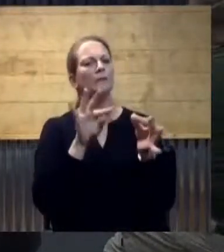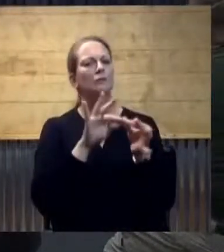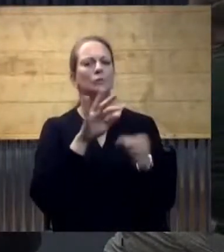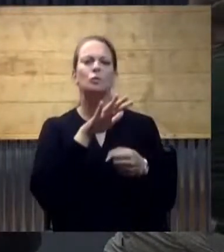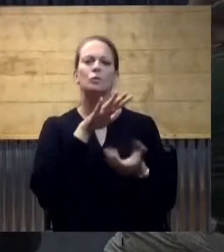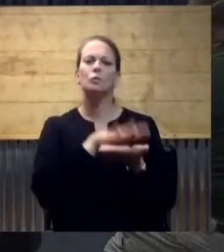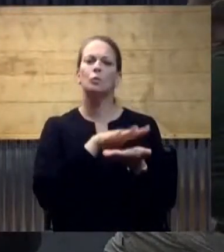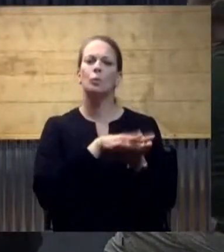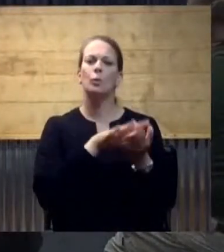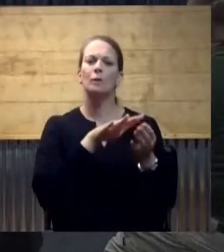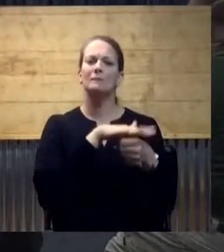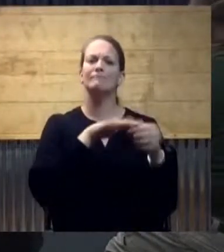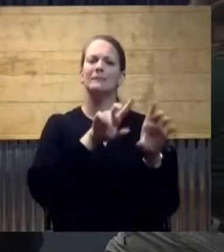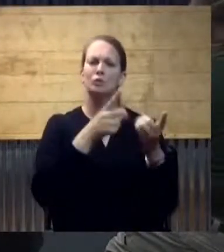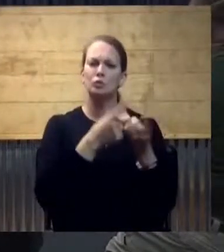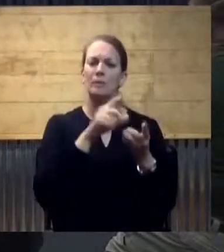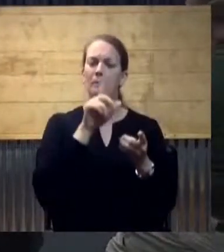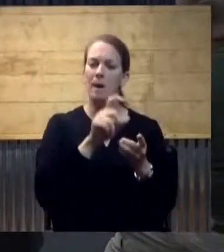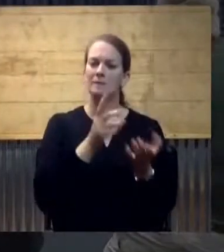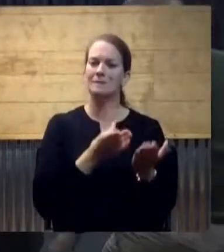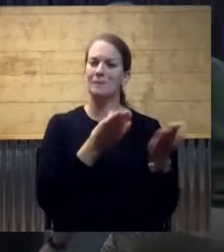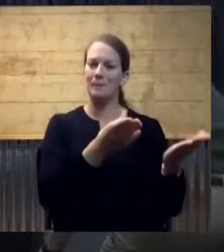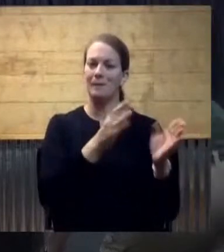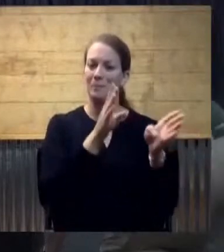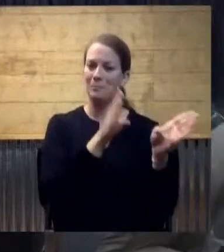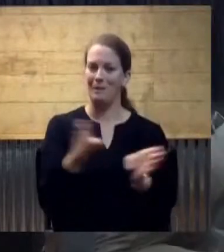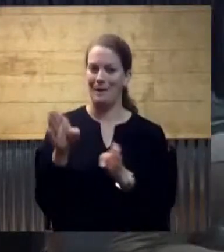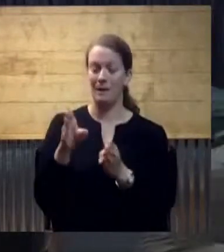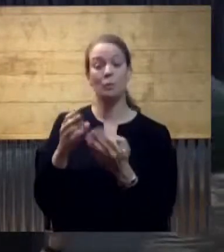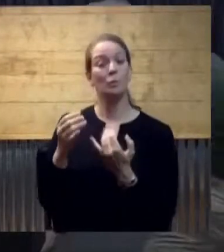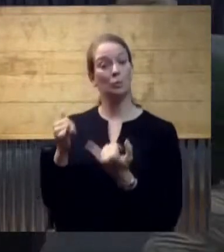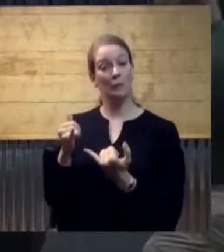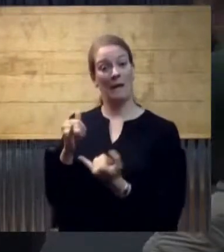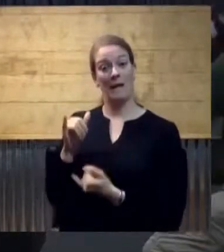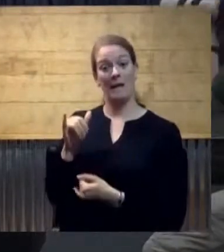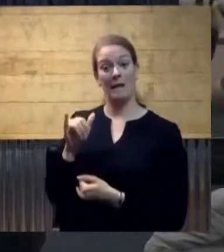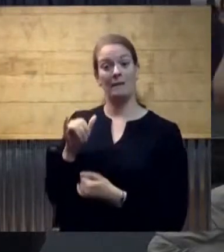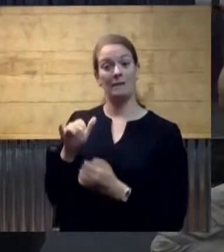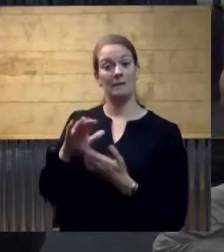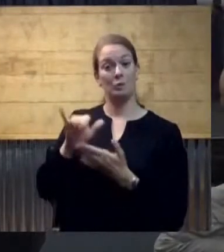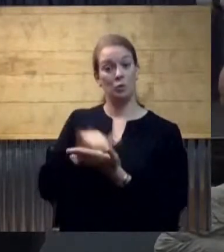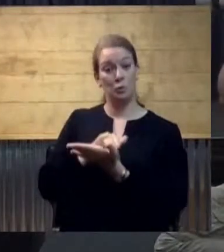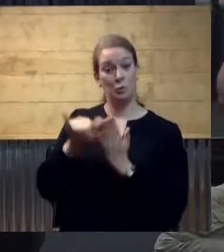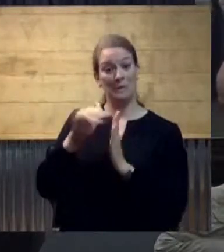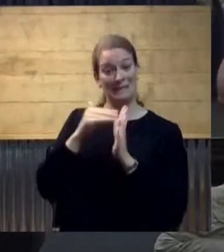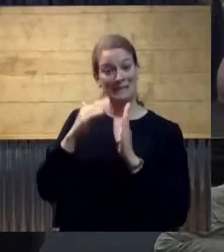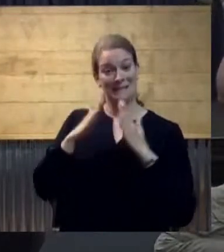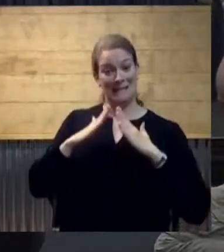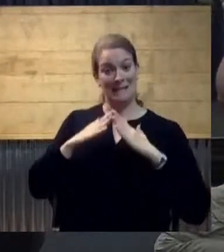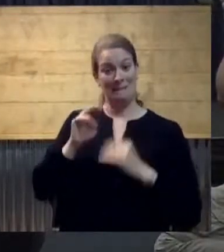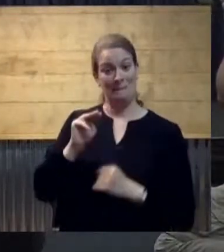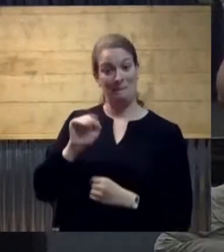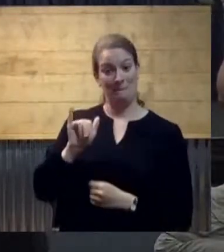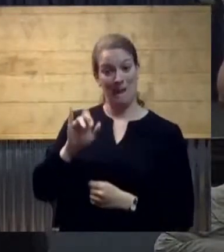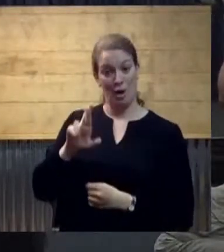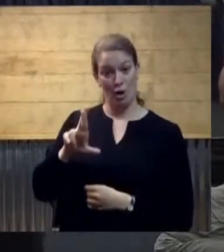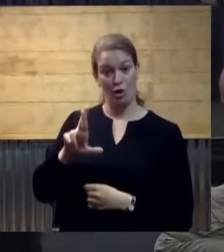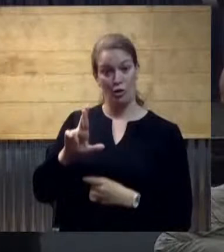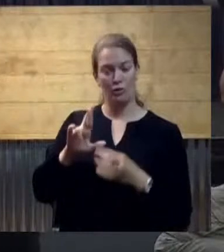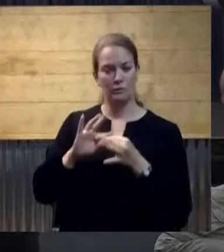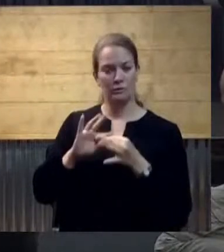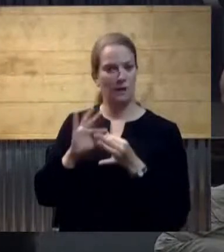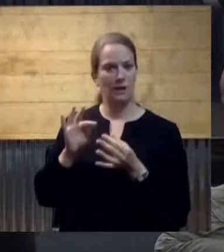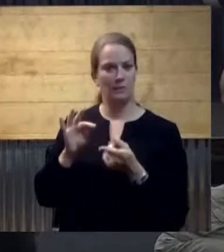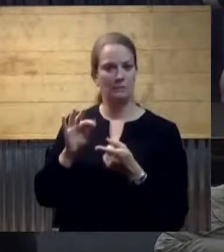by July 31st. Today, Mayor de Blasio and his chancellor said they have their plan, which is cohort learning. An example is 2